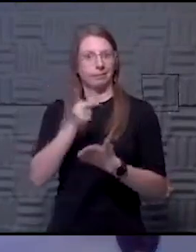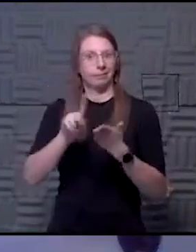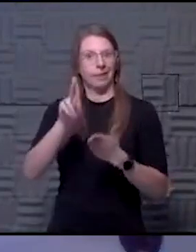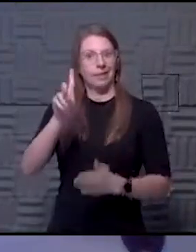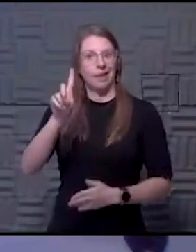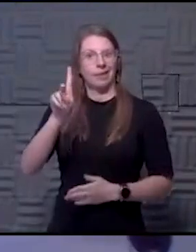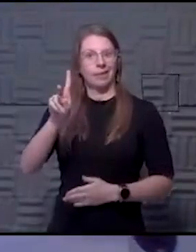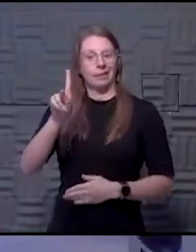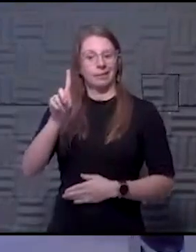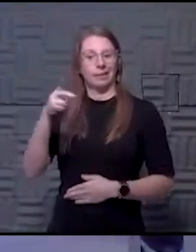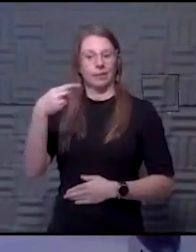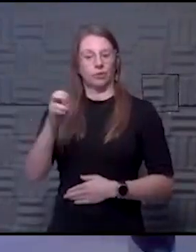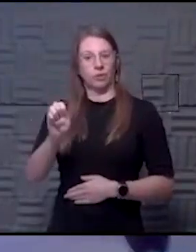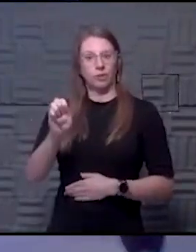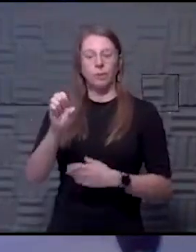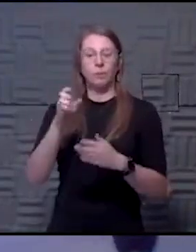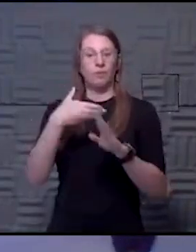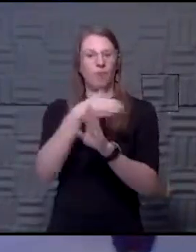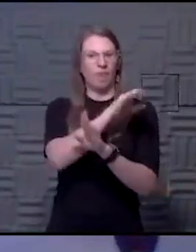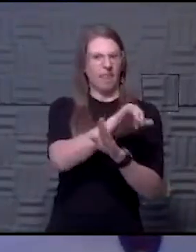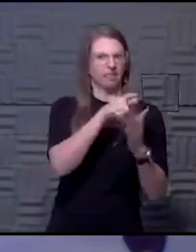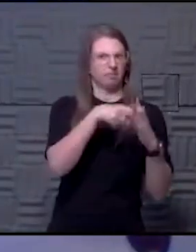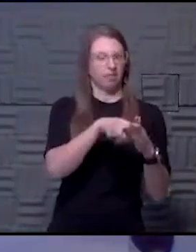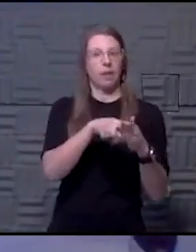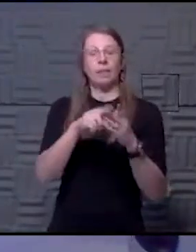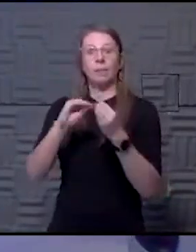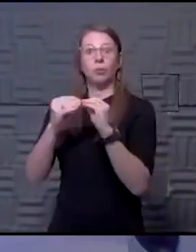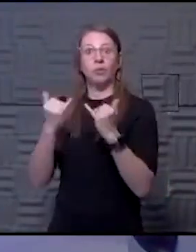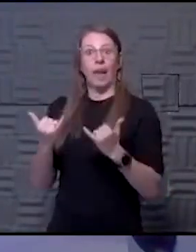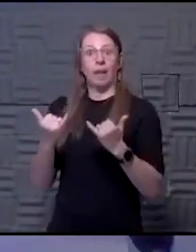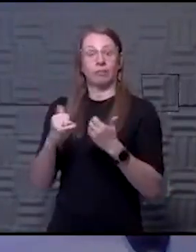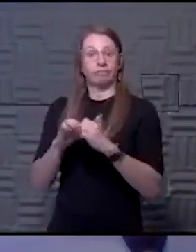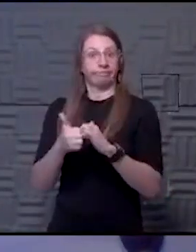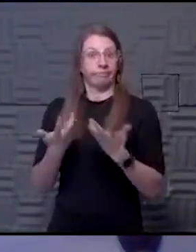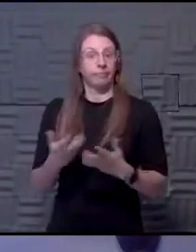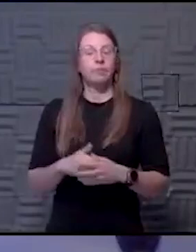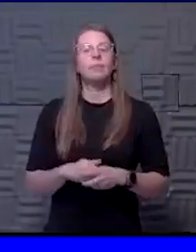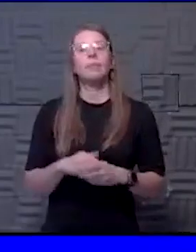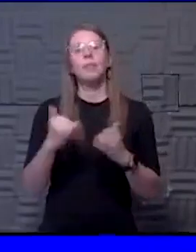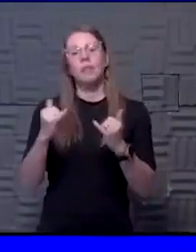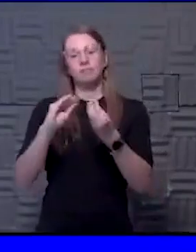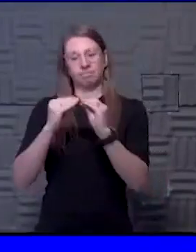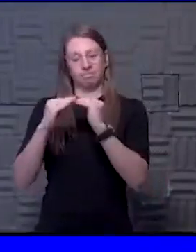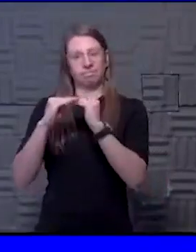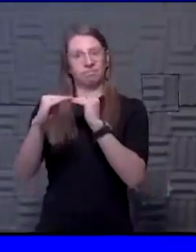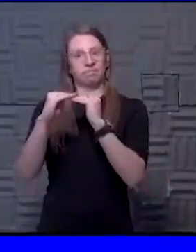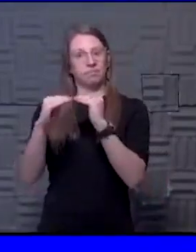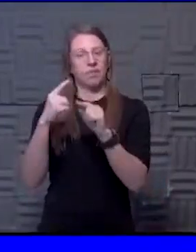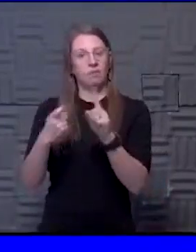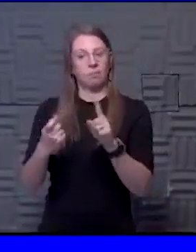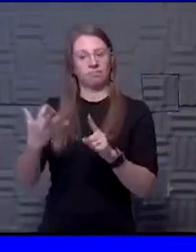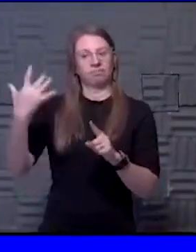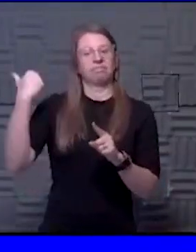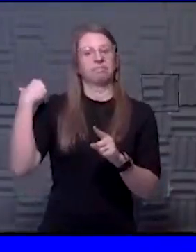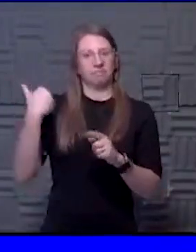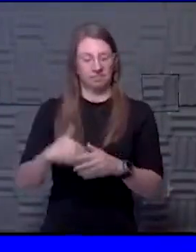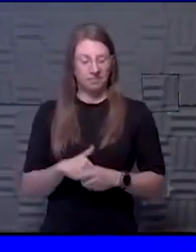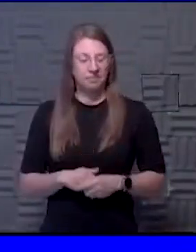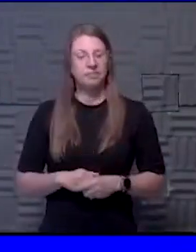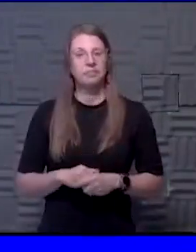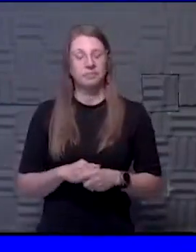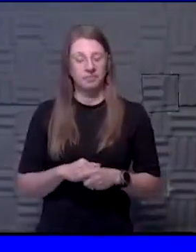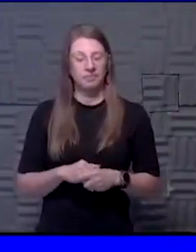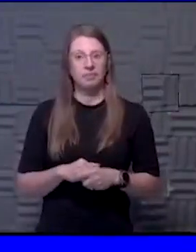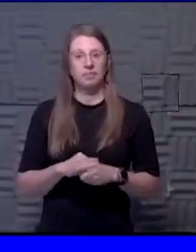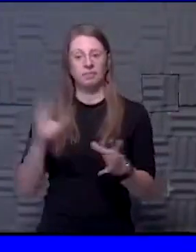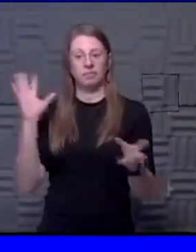before we go into all that, how are we doing on the numbers today? Yeah, today it's pretty steady from where it's been in recent times. Have